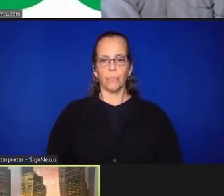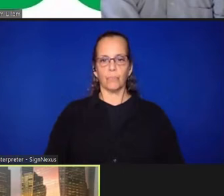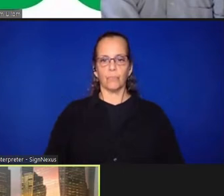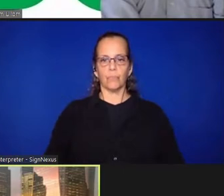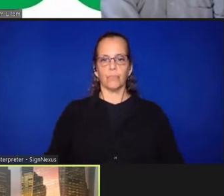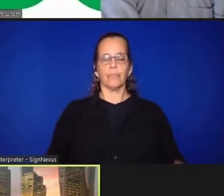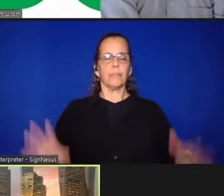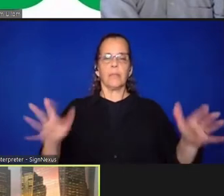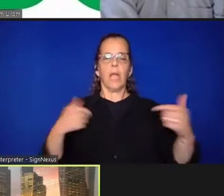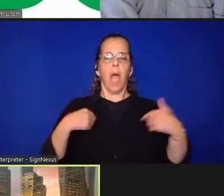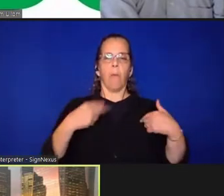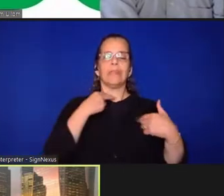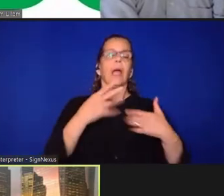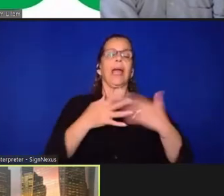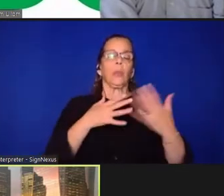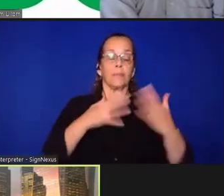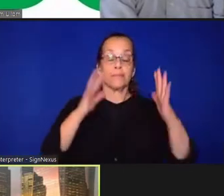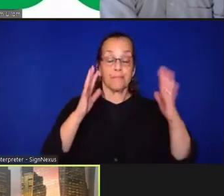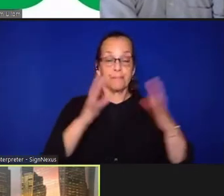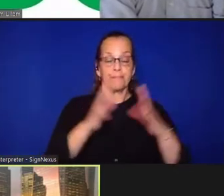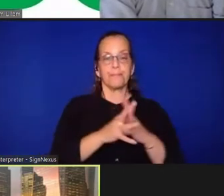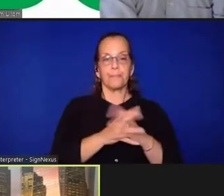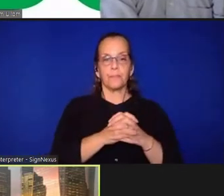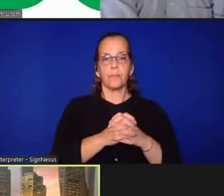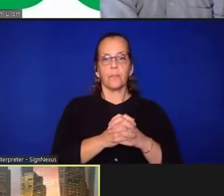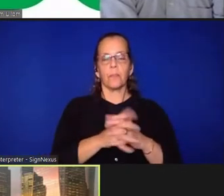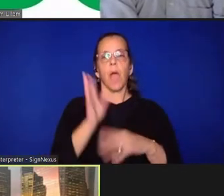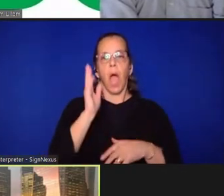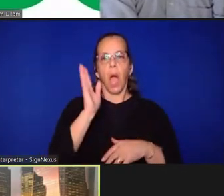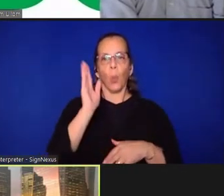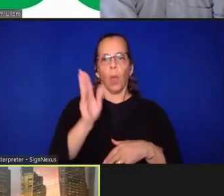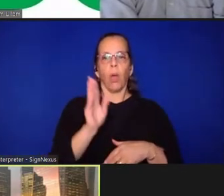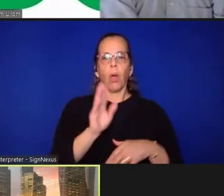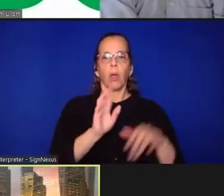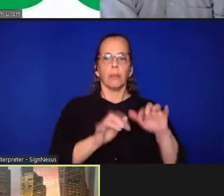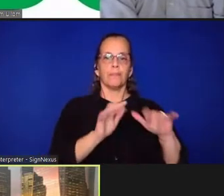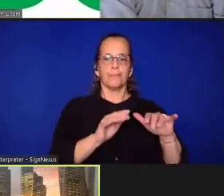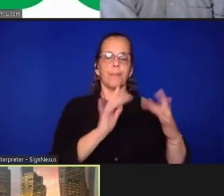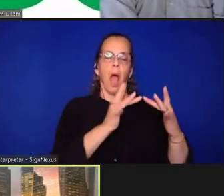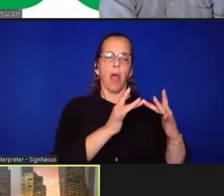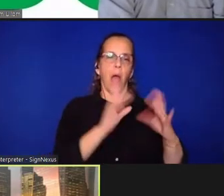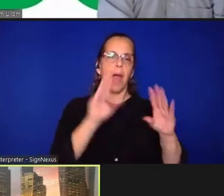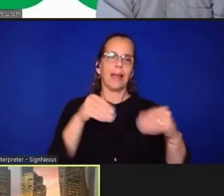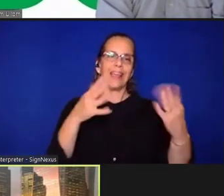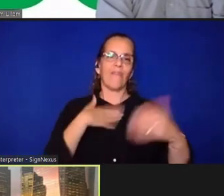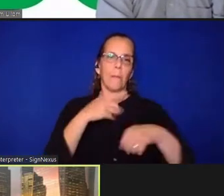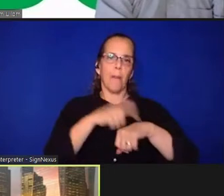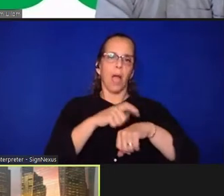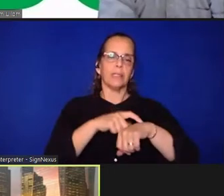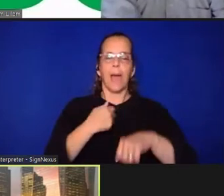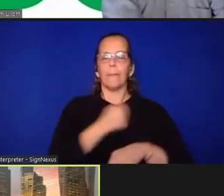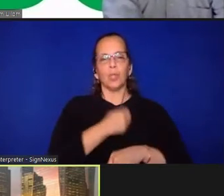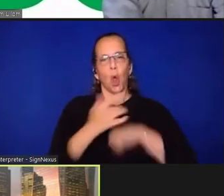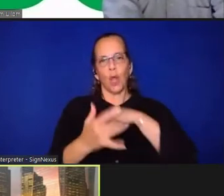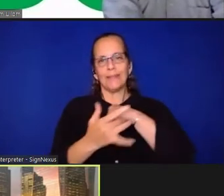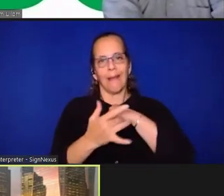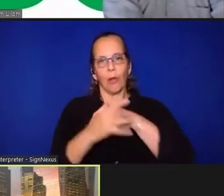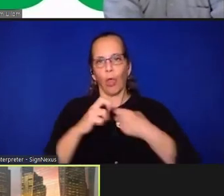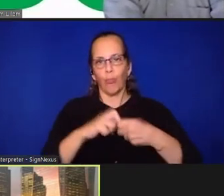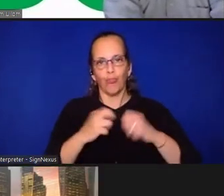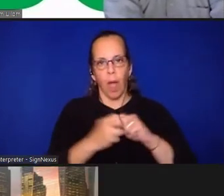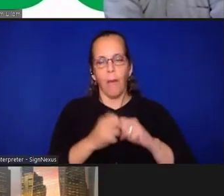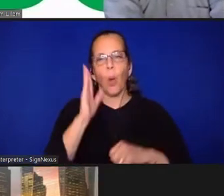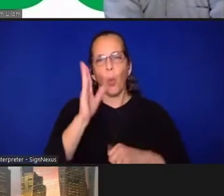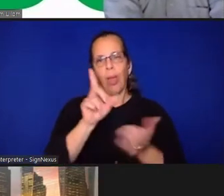trapped uh I am going to put it online and give my time to someone else I'm sorry for my technical difficulty it'll be in